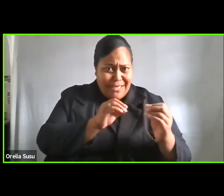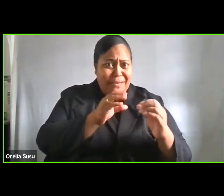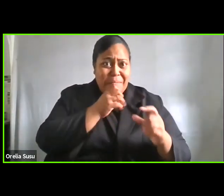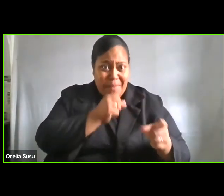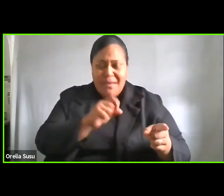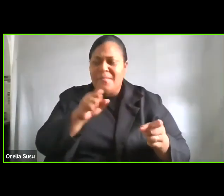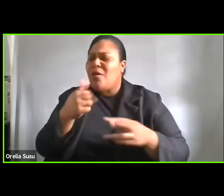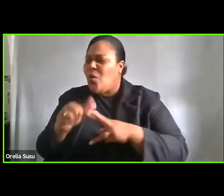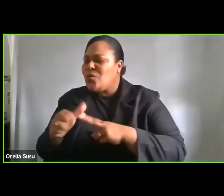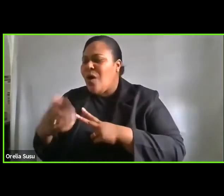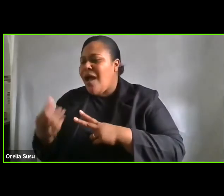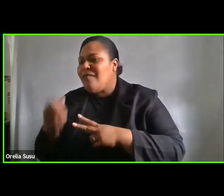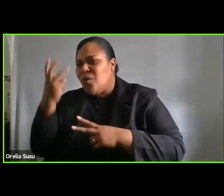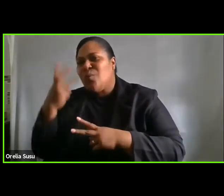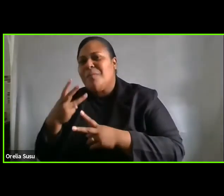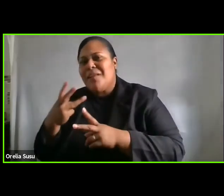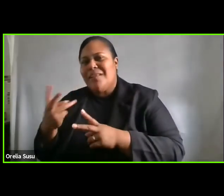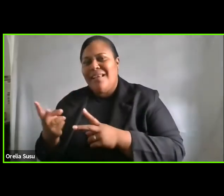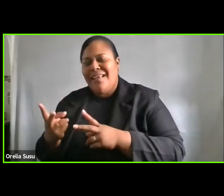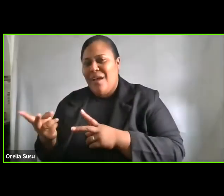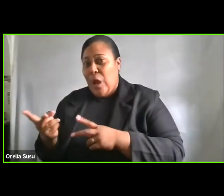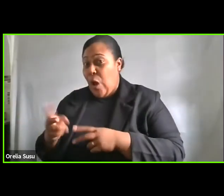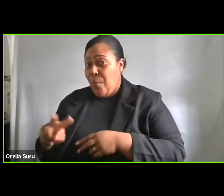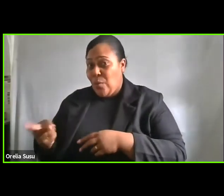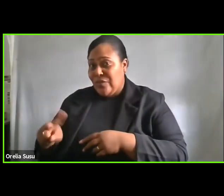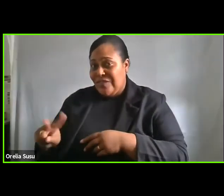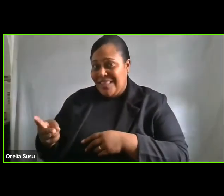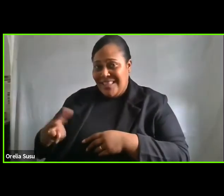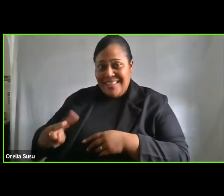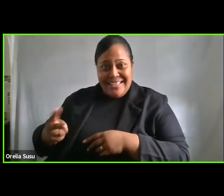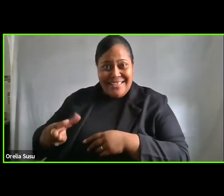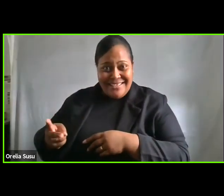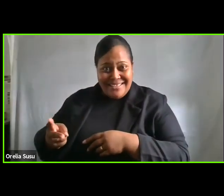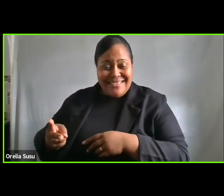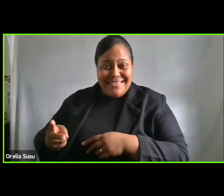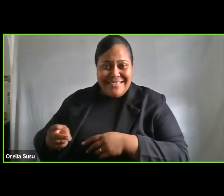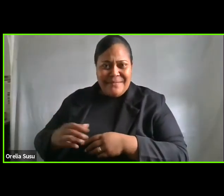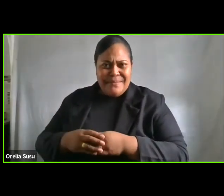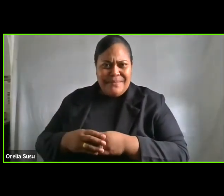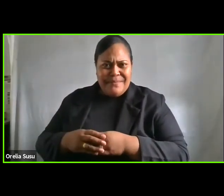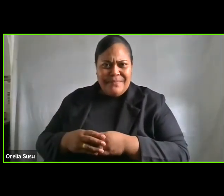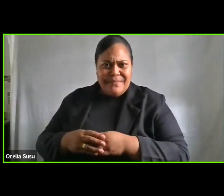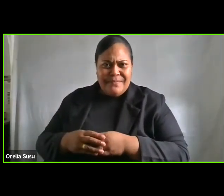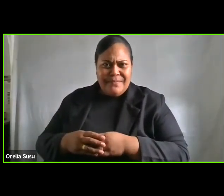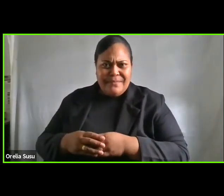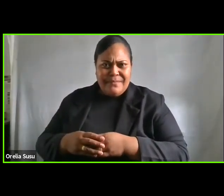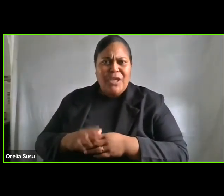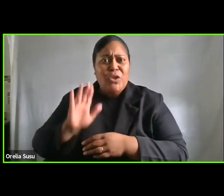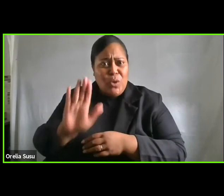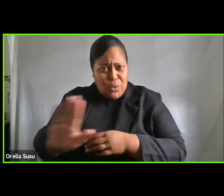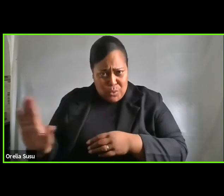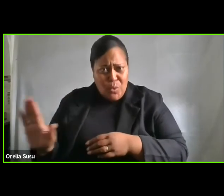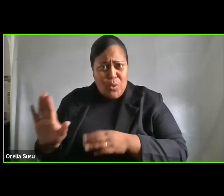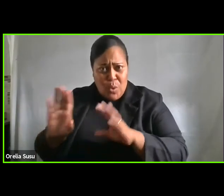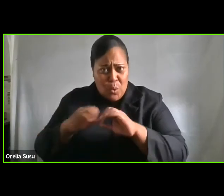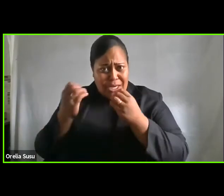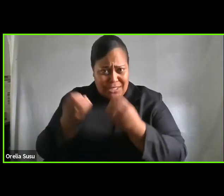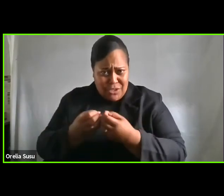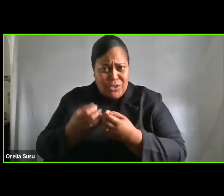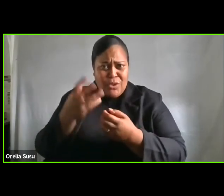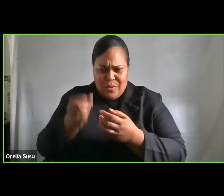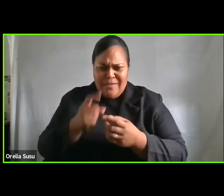that was asked before, know, when it comes to a very sensitive topic like LGBTQ, you know, in your organization, you also have your sister organizations